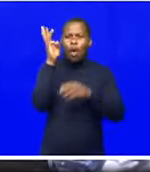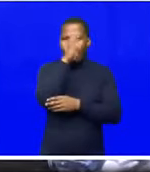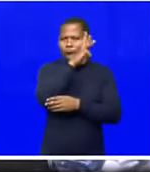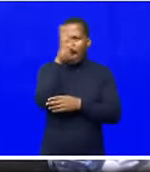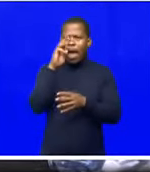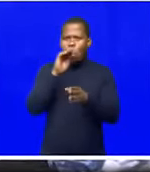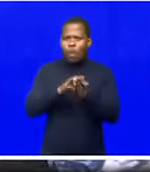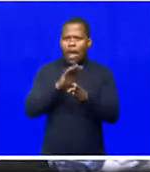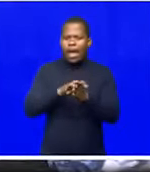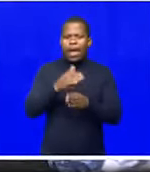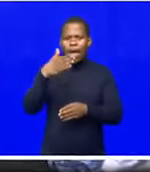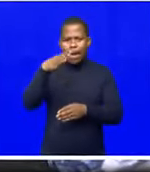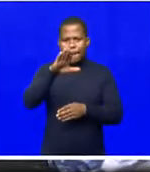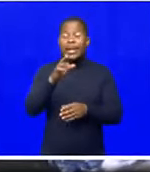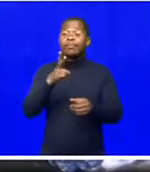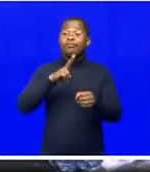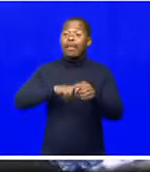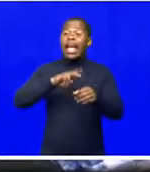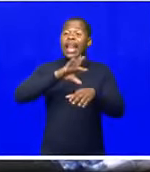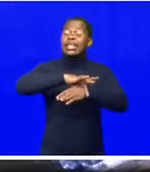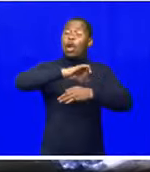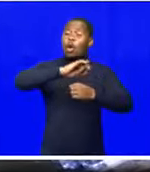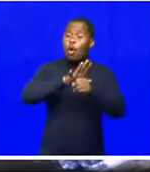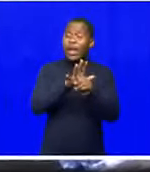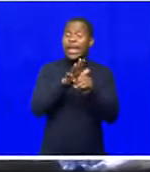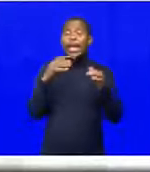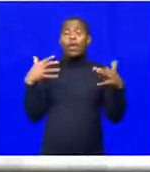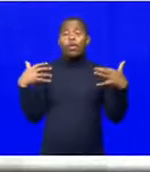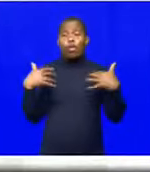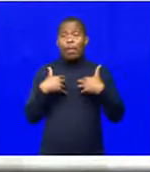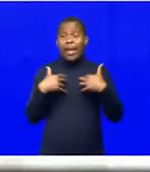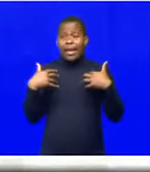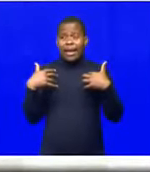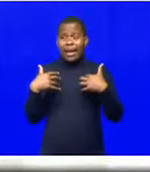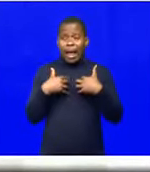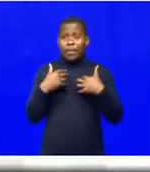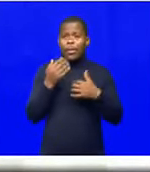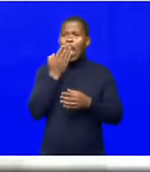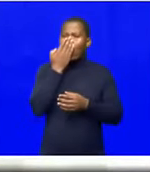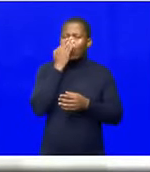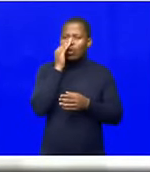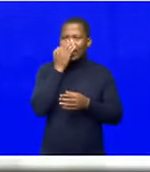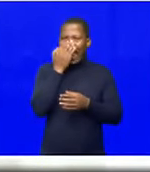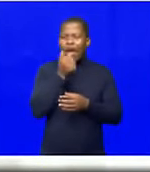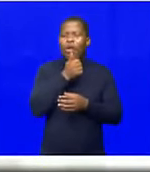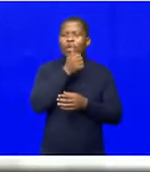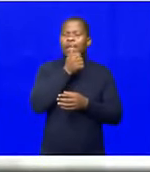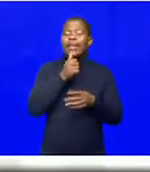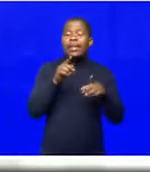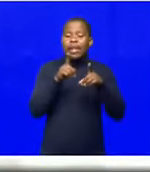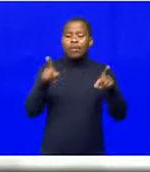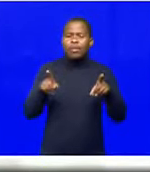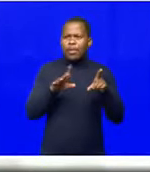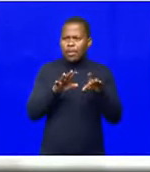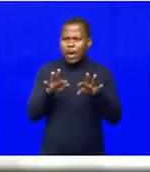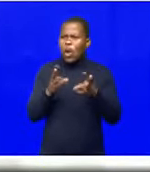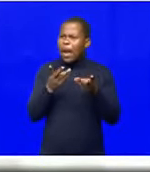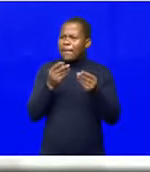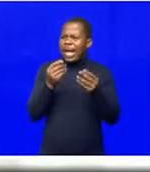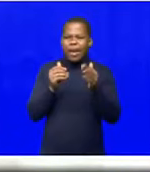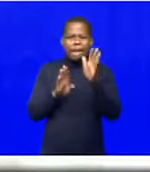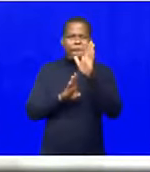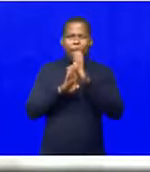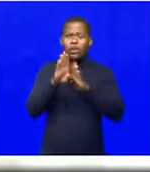The COVID-19 pandemic has perpetrated the fluctuation in financial crime trends over the past